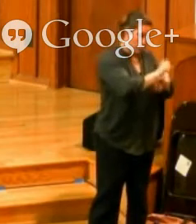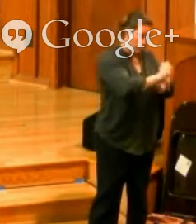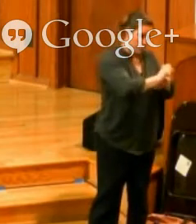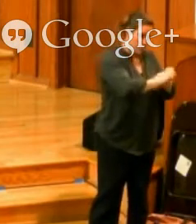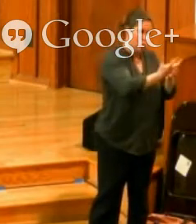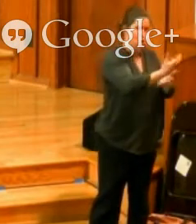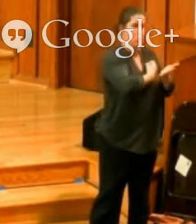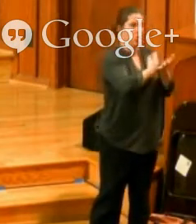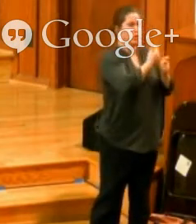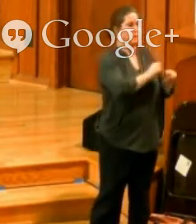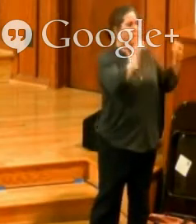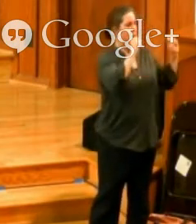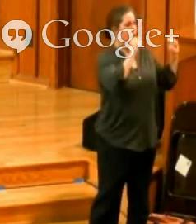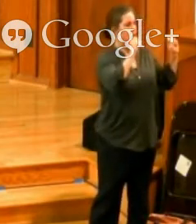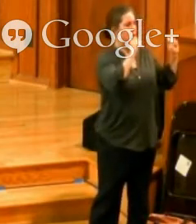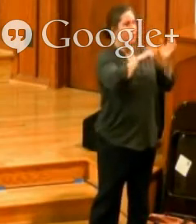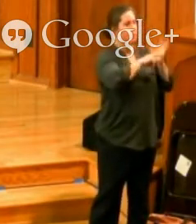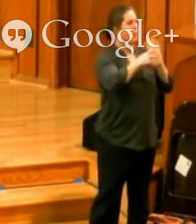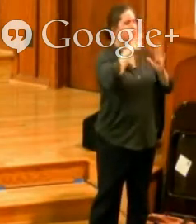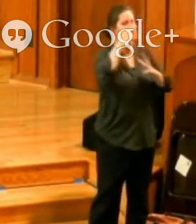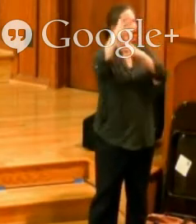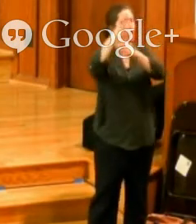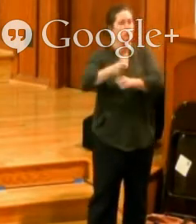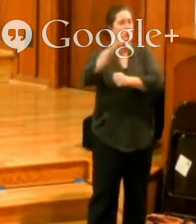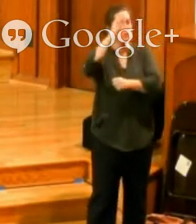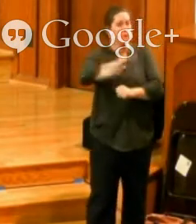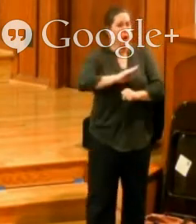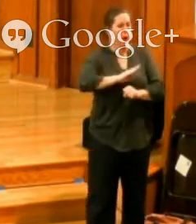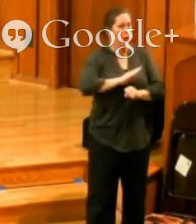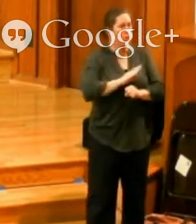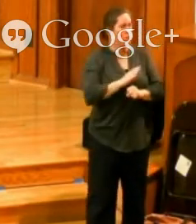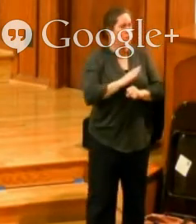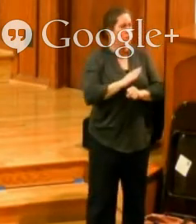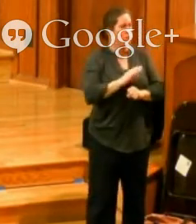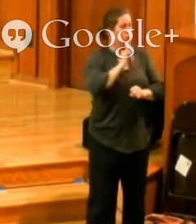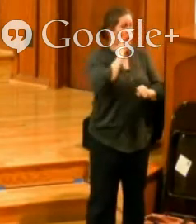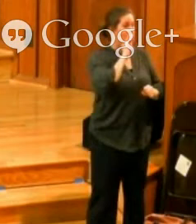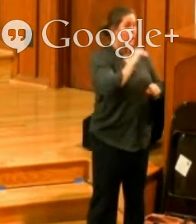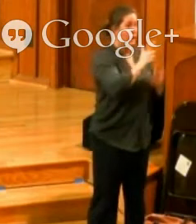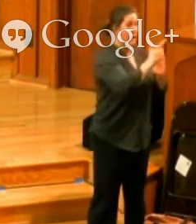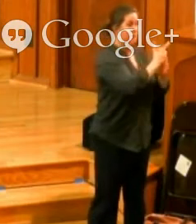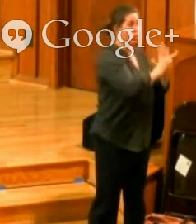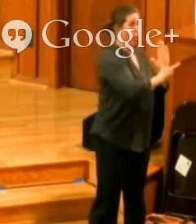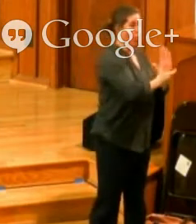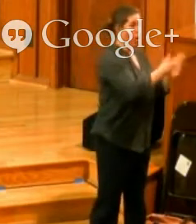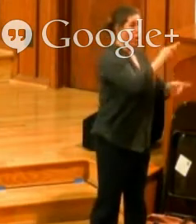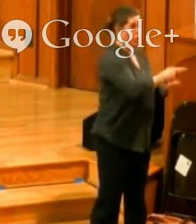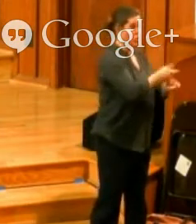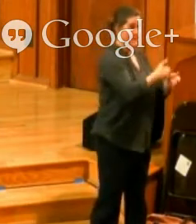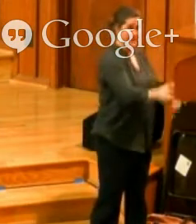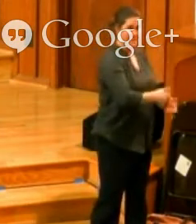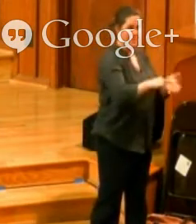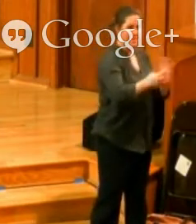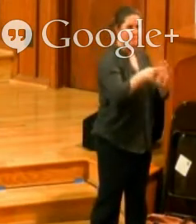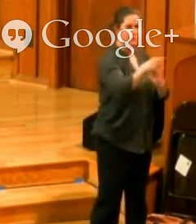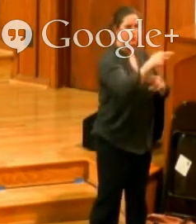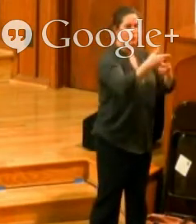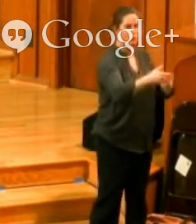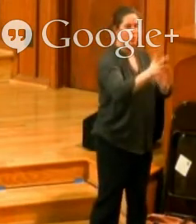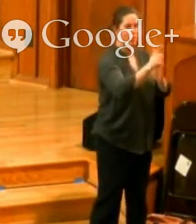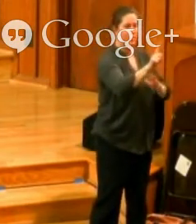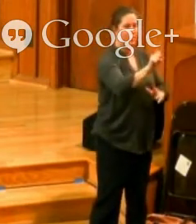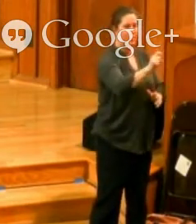not trusting God. You're a legalist. Have you ever heard that before? If you keep the law of God, you're a legalist. There's nothing you can